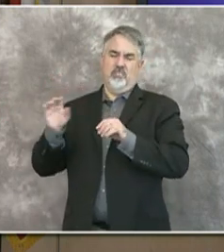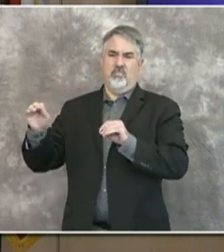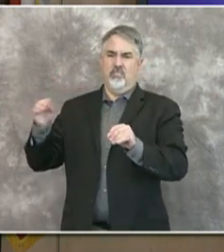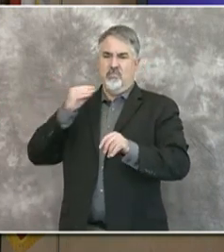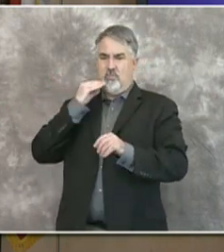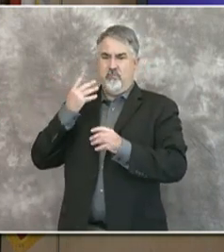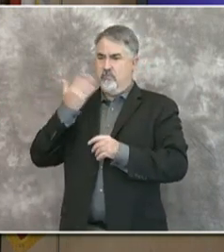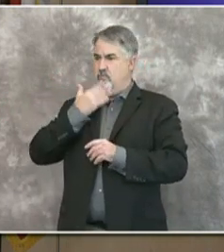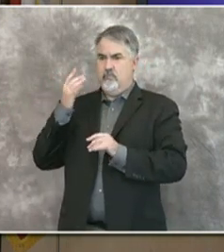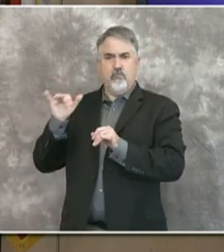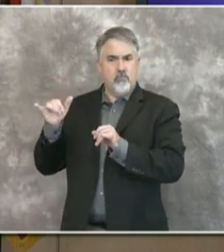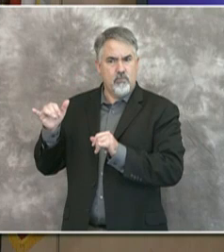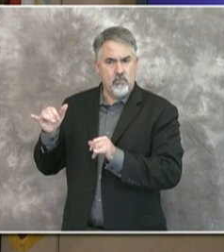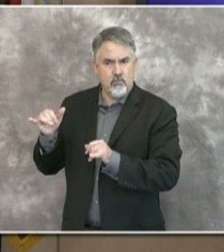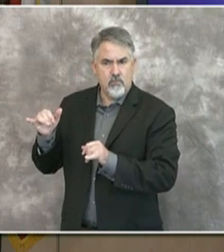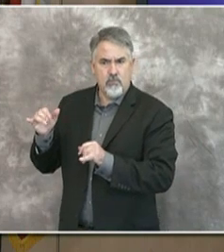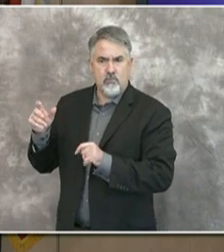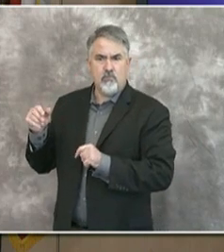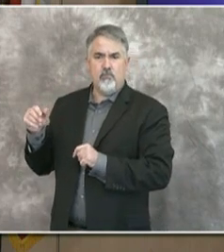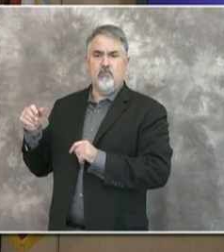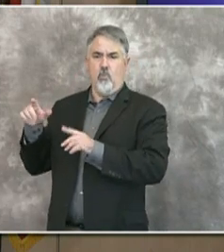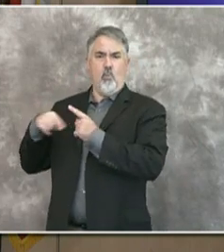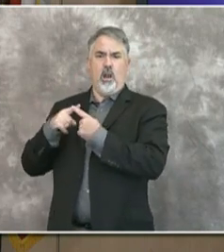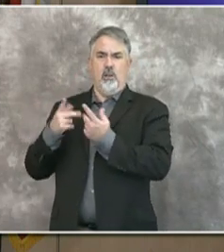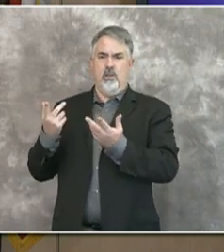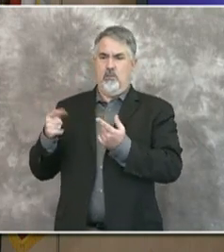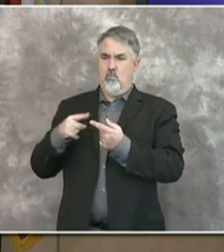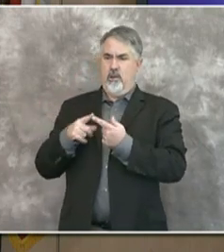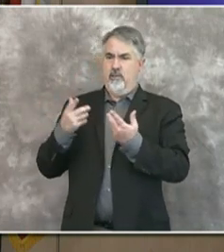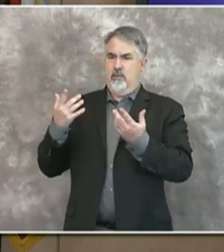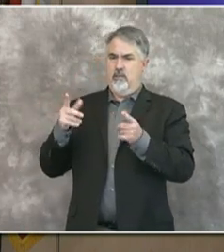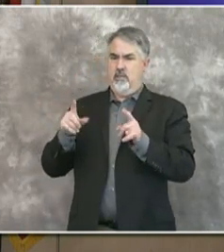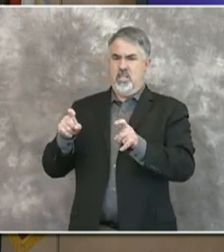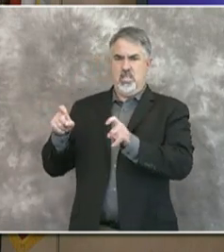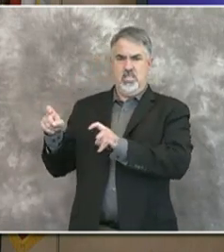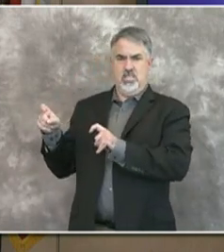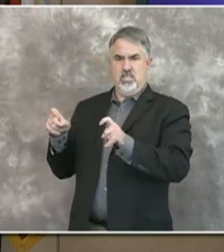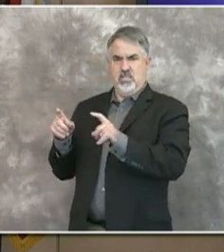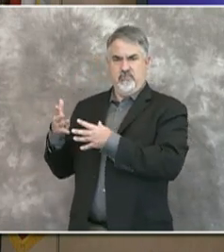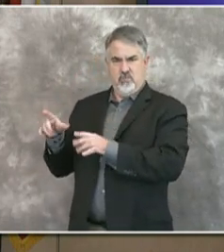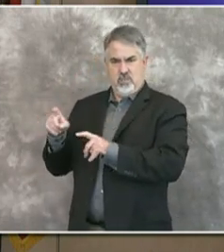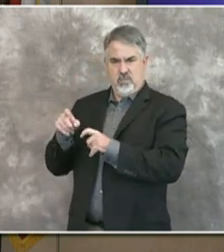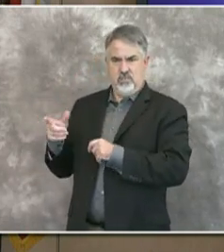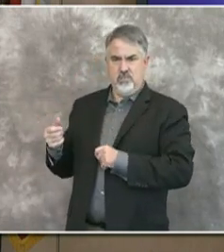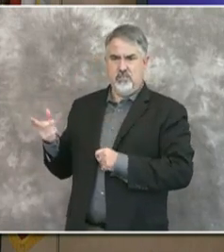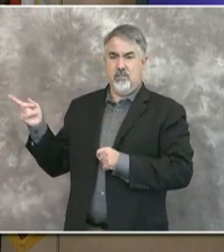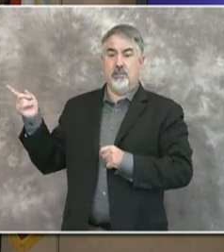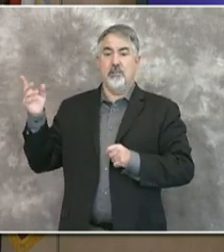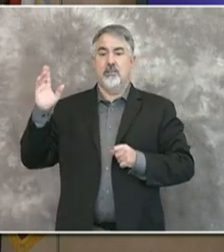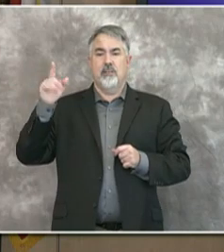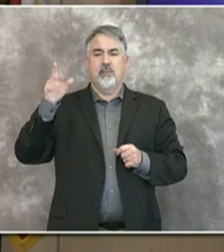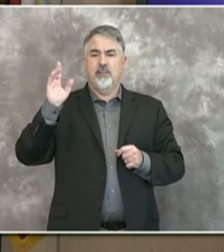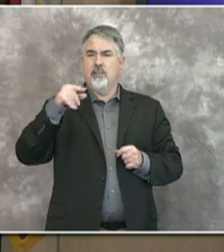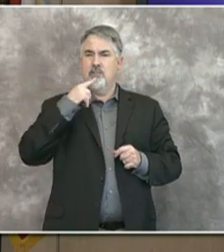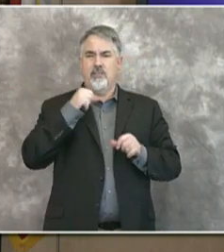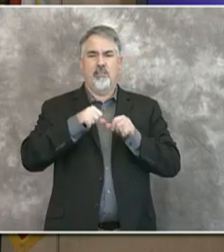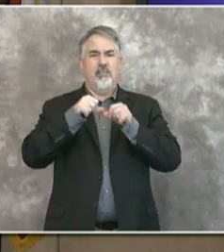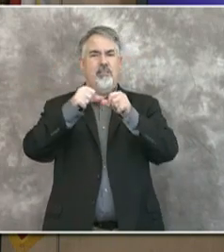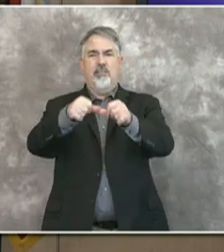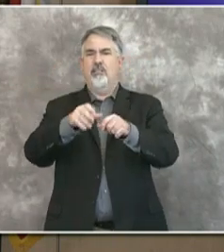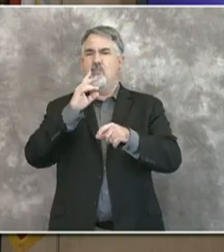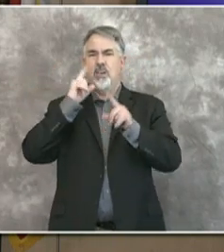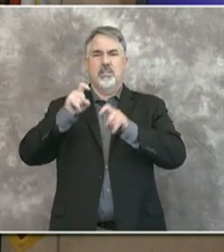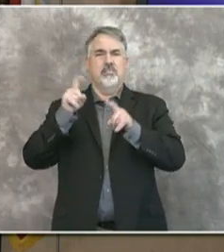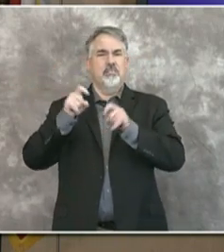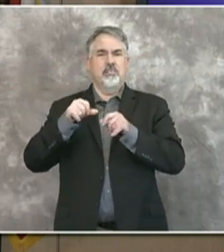center is going to be an ongoing evolution and exercise. There's essentially a goal to perform 600 tests per